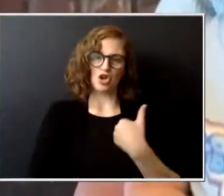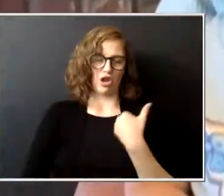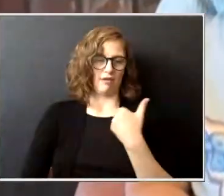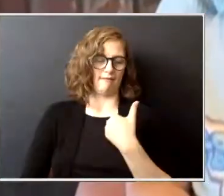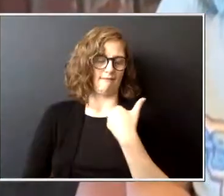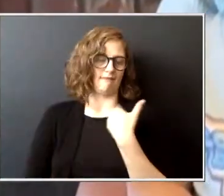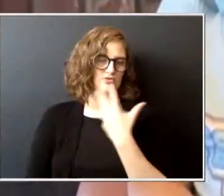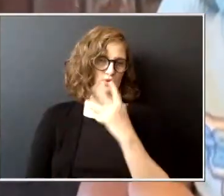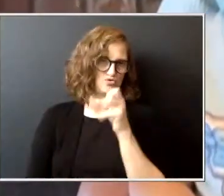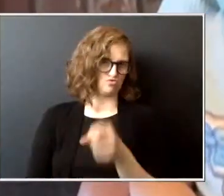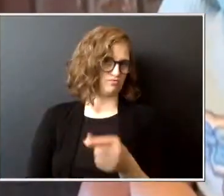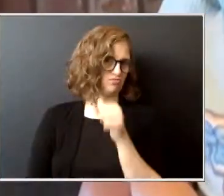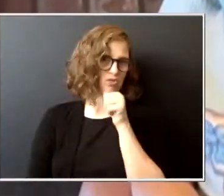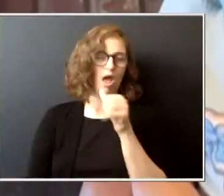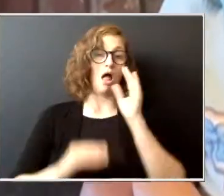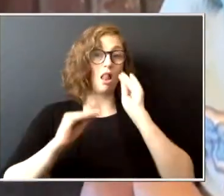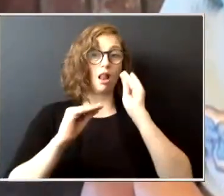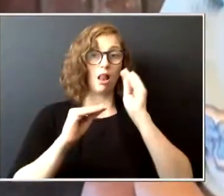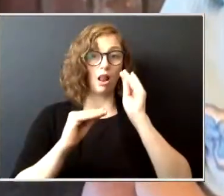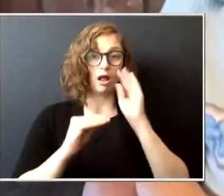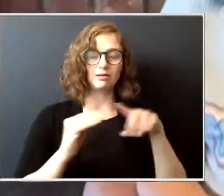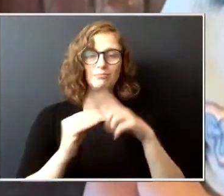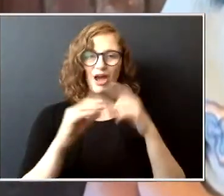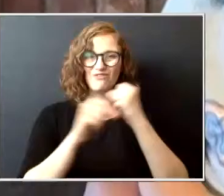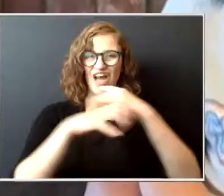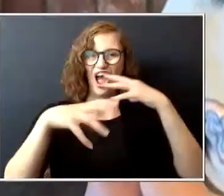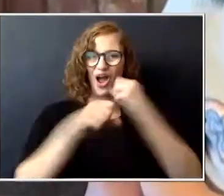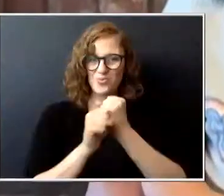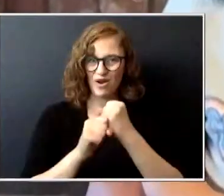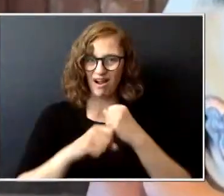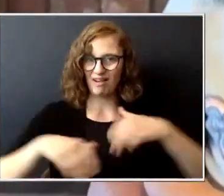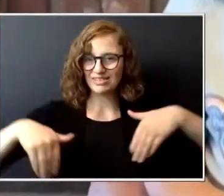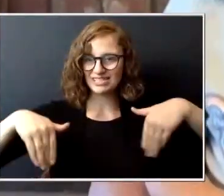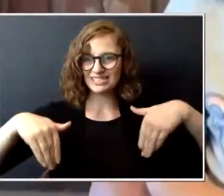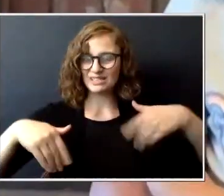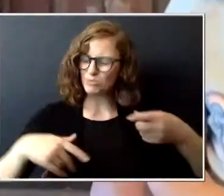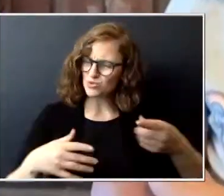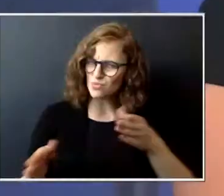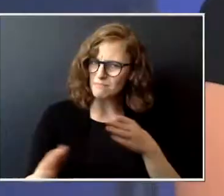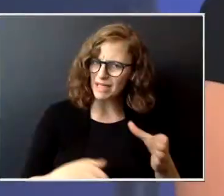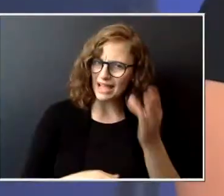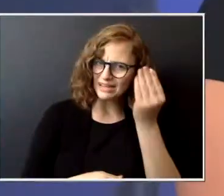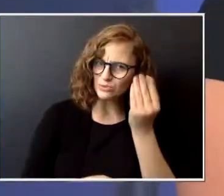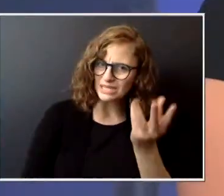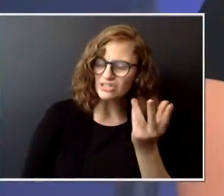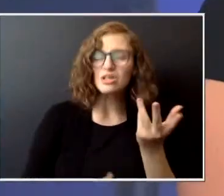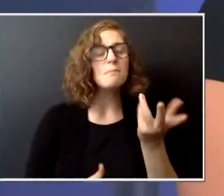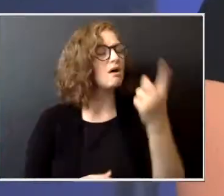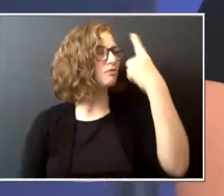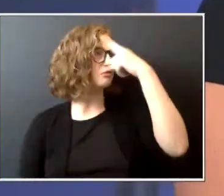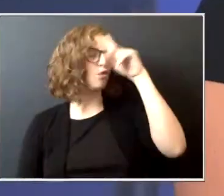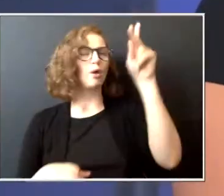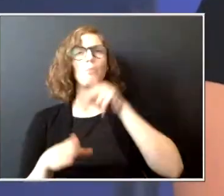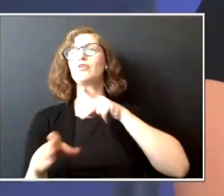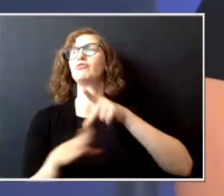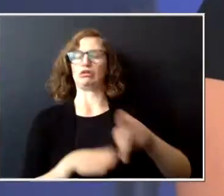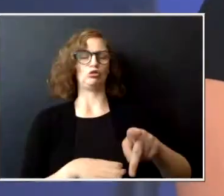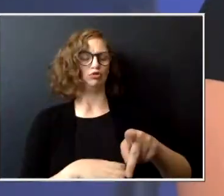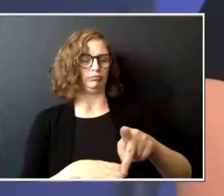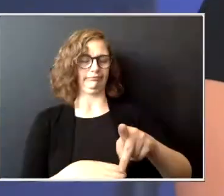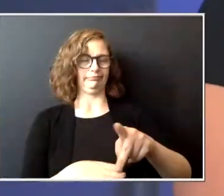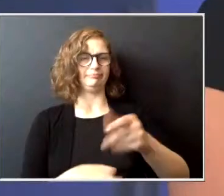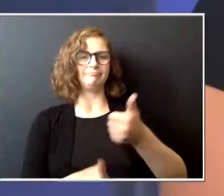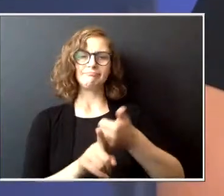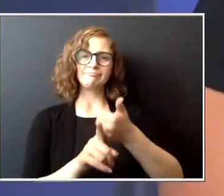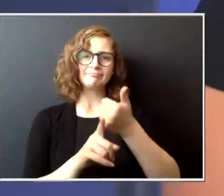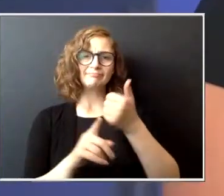But what are you going to teach them about fireworks? They're for the professionals. Yeah. They are fun and they're cool to watch, but we don't always need to touch